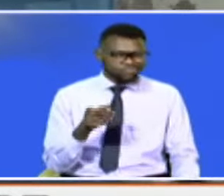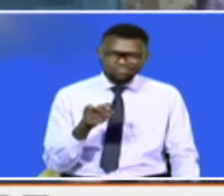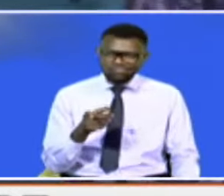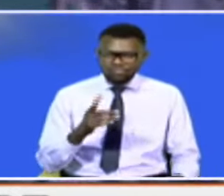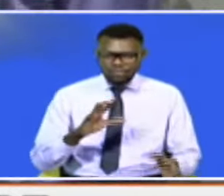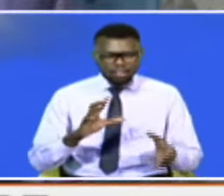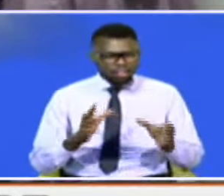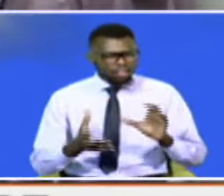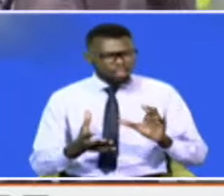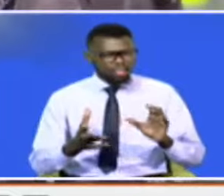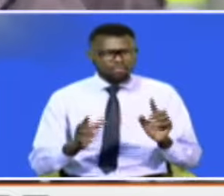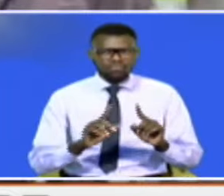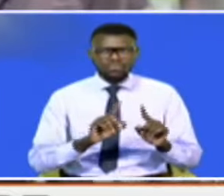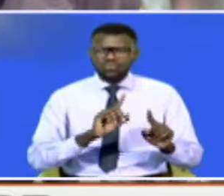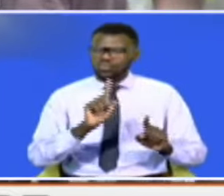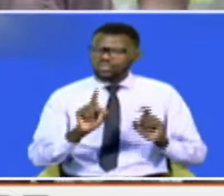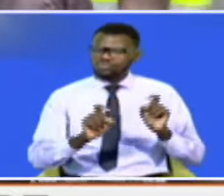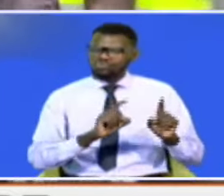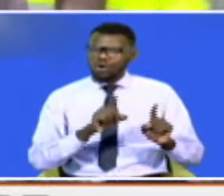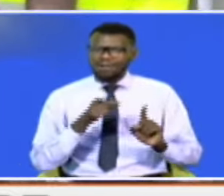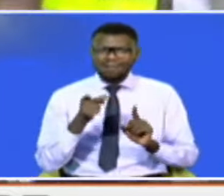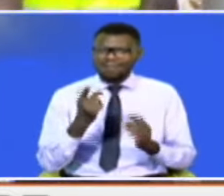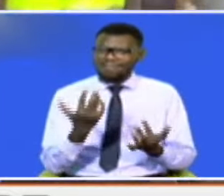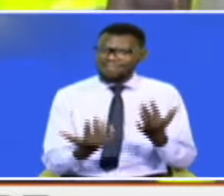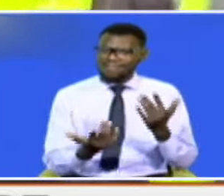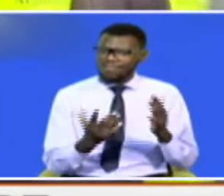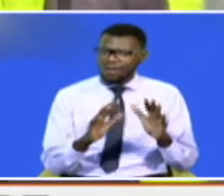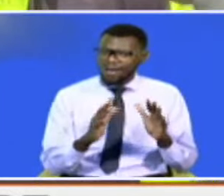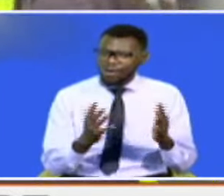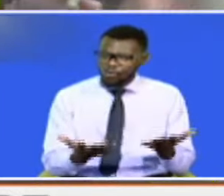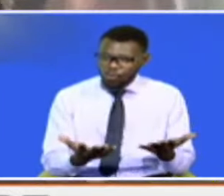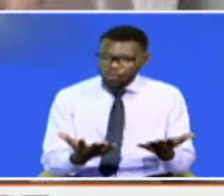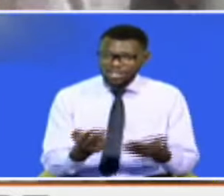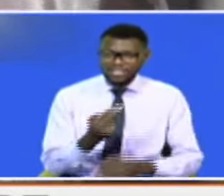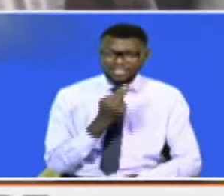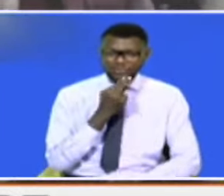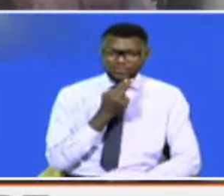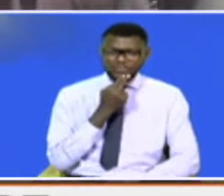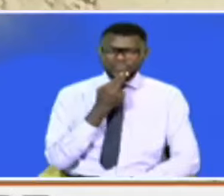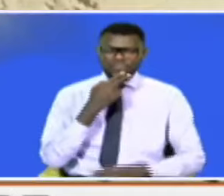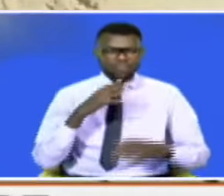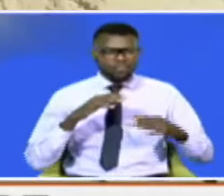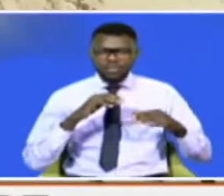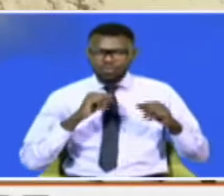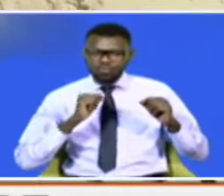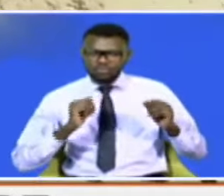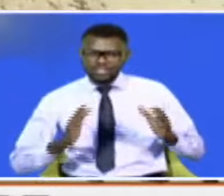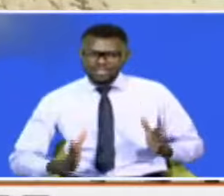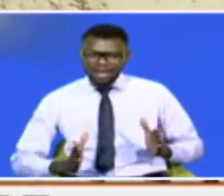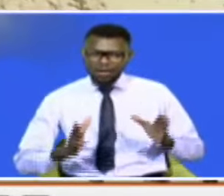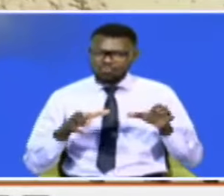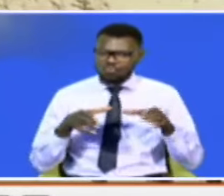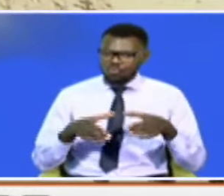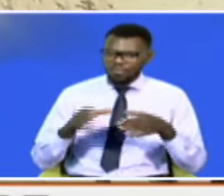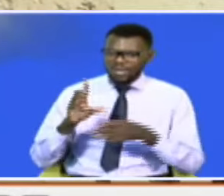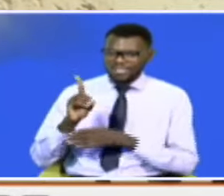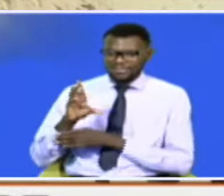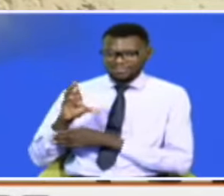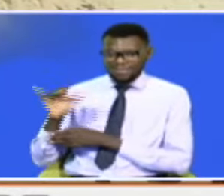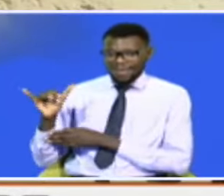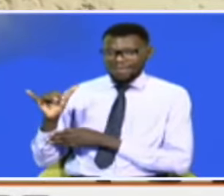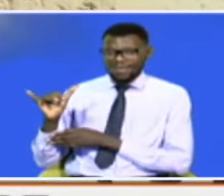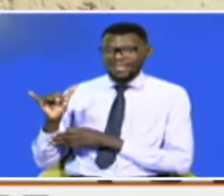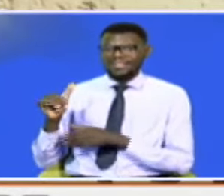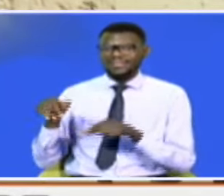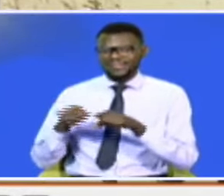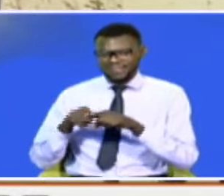many questions about the cause of the fire unanswered. On Tuesday, officers from the homicide unit, accompanied by officials from